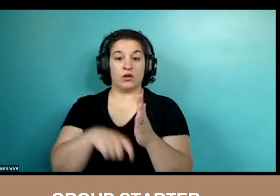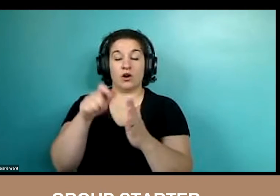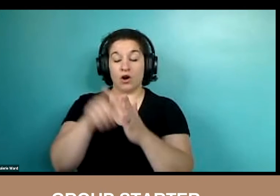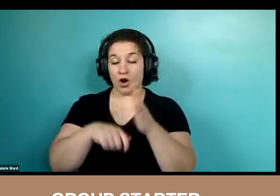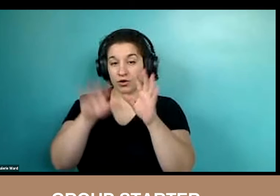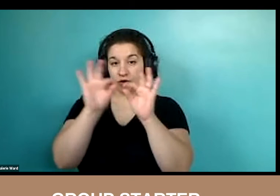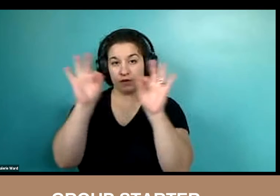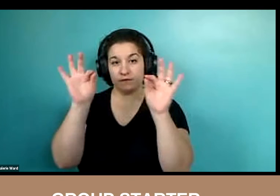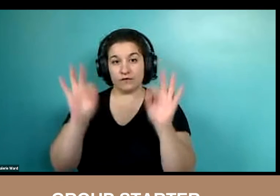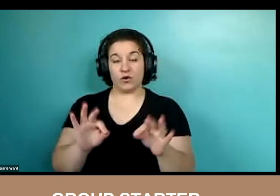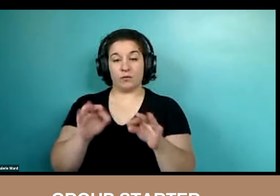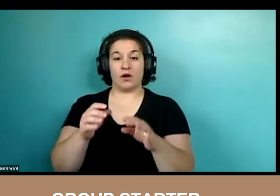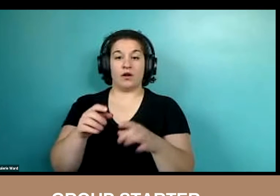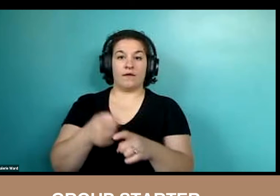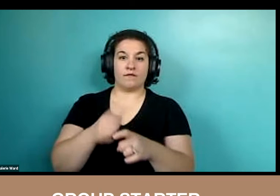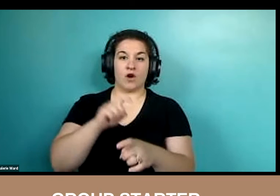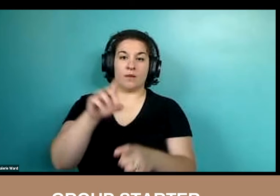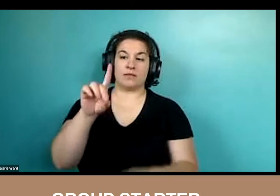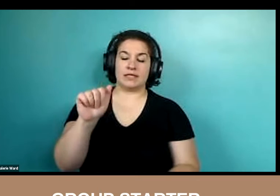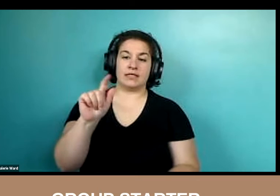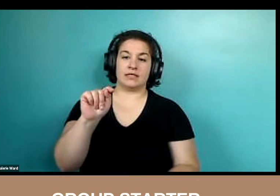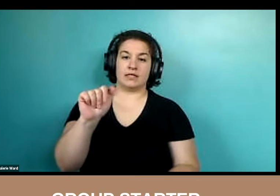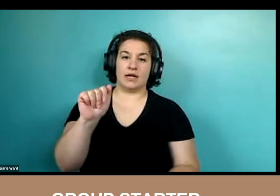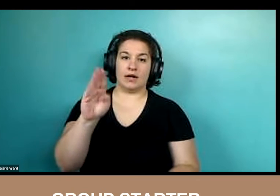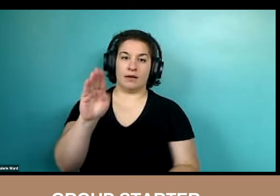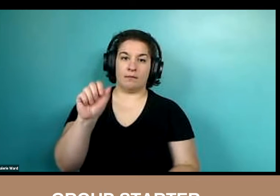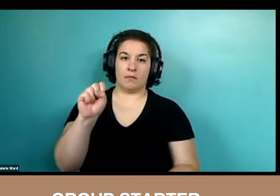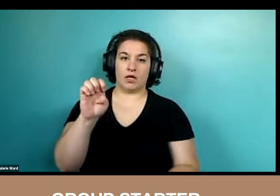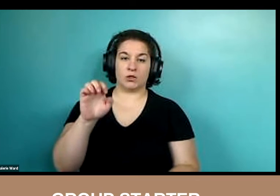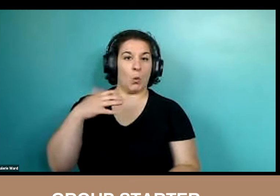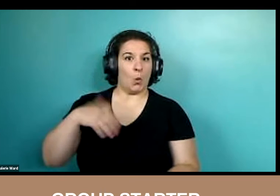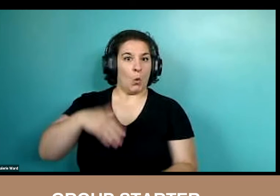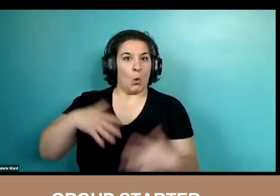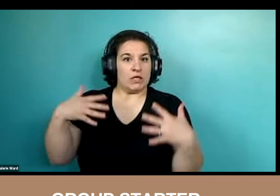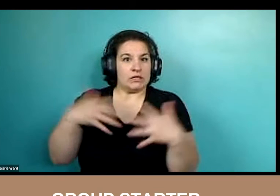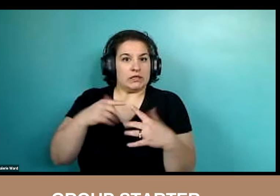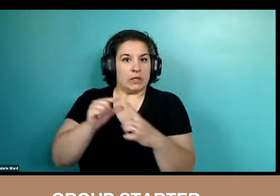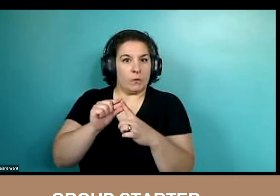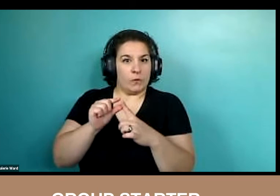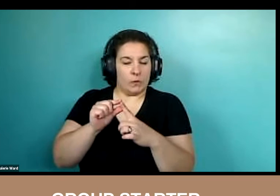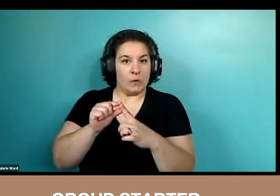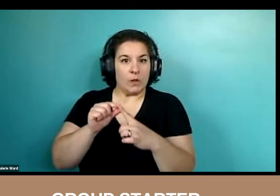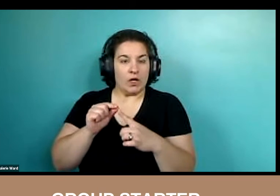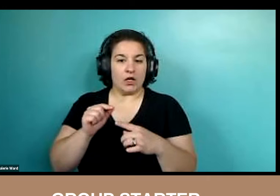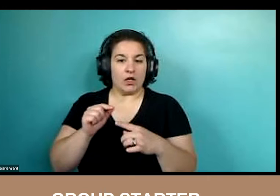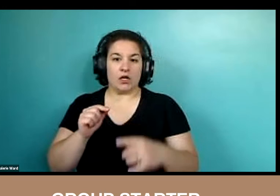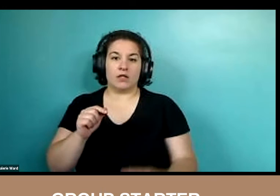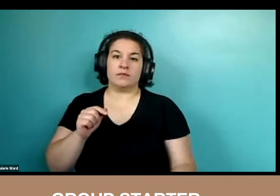a database, and we all know databases are scary. That's a really fun lesson when we start talking about